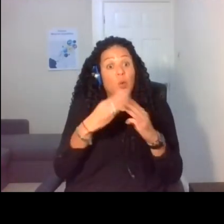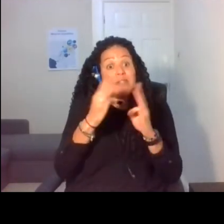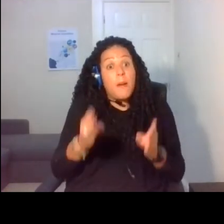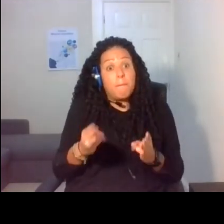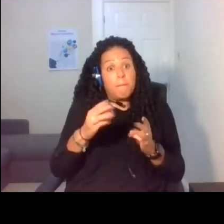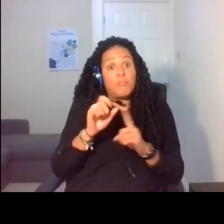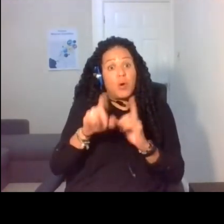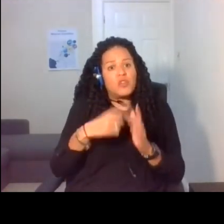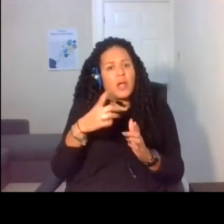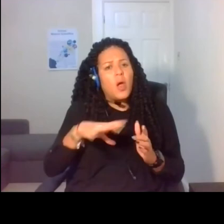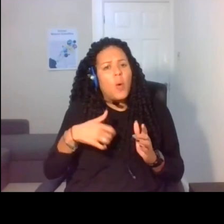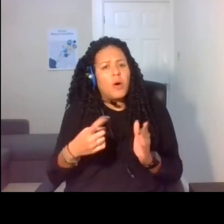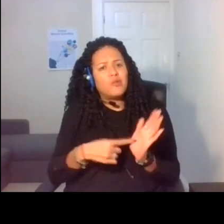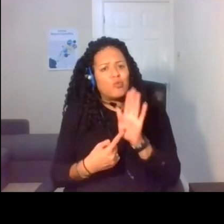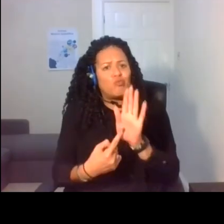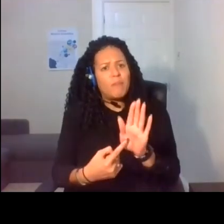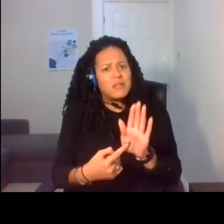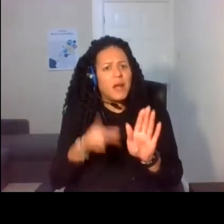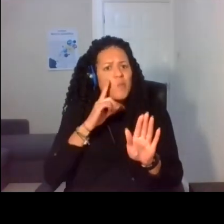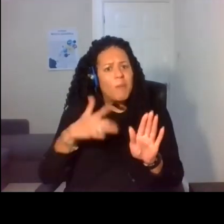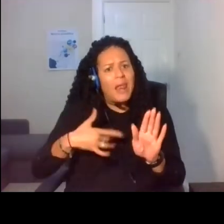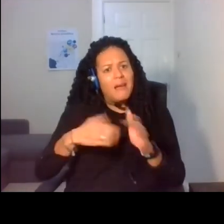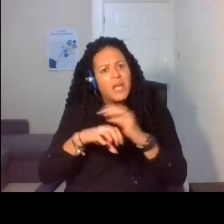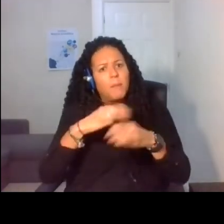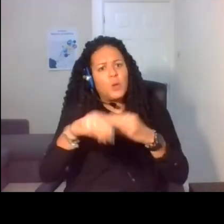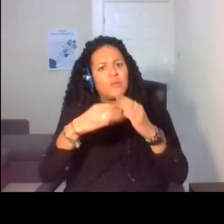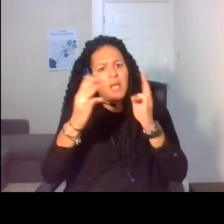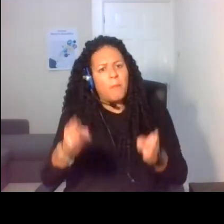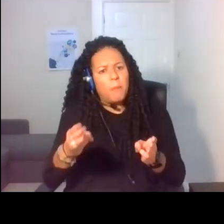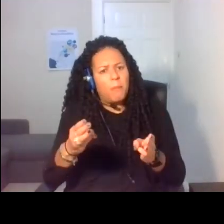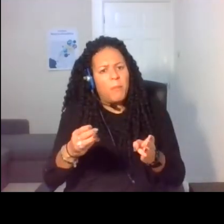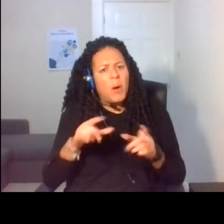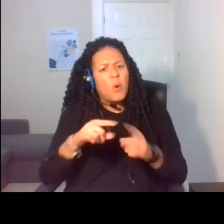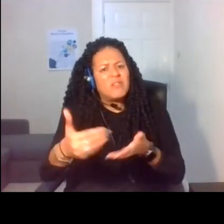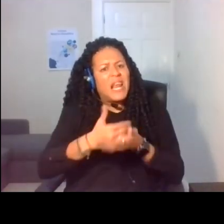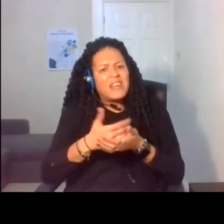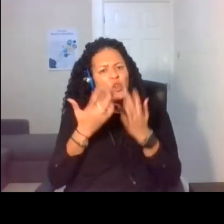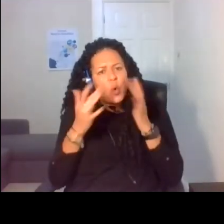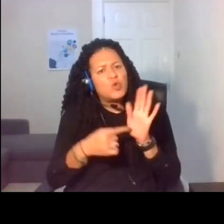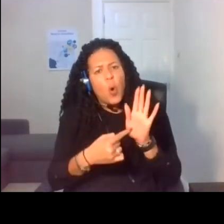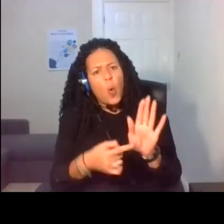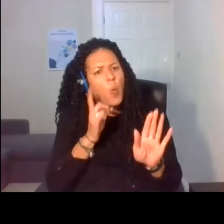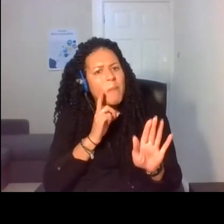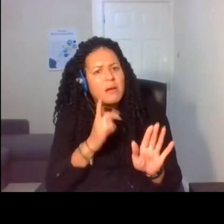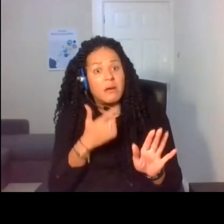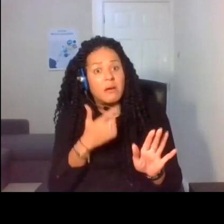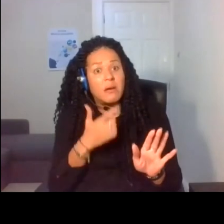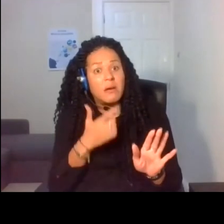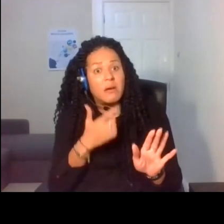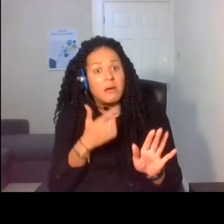keen to represent women's lives in museums, because often the collections don't really show that. And they uncovered some fascinating